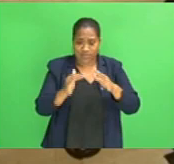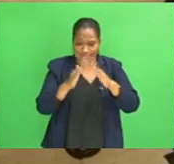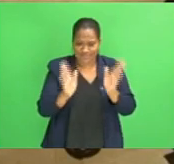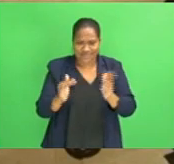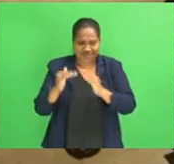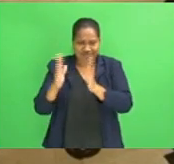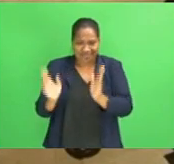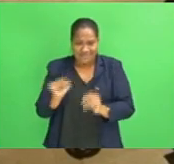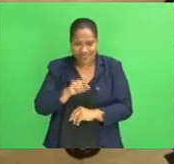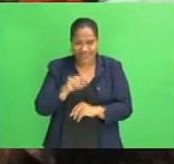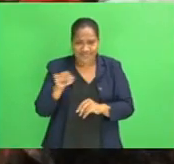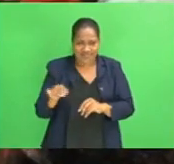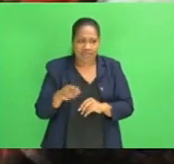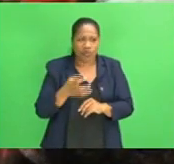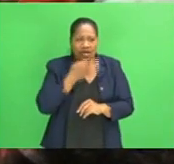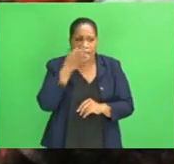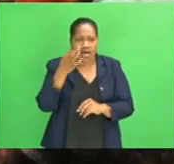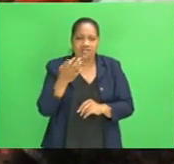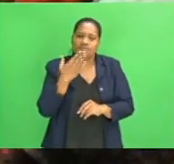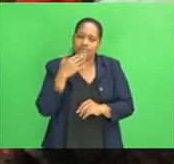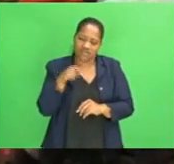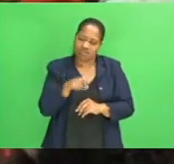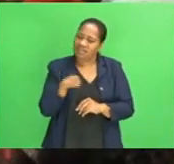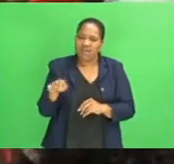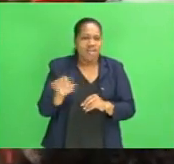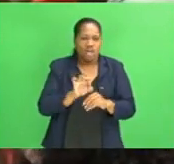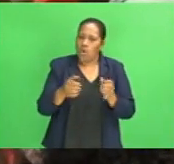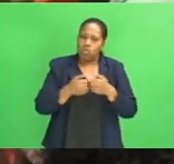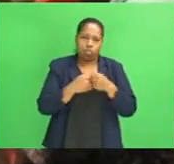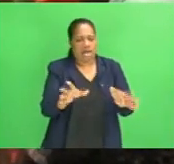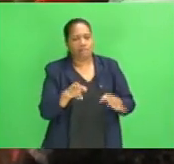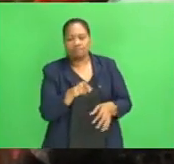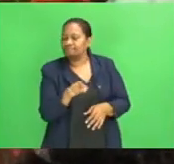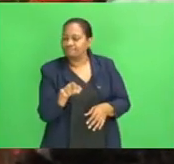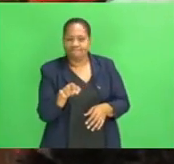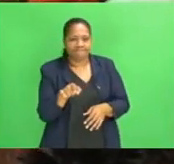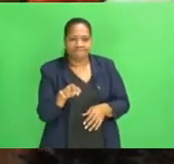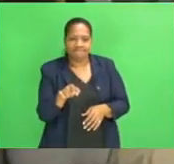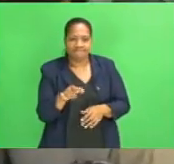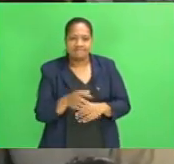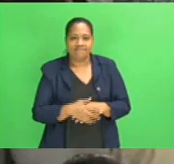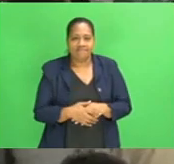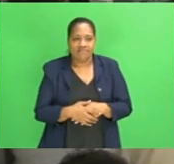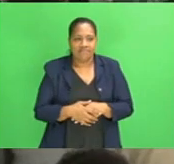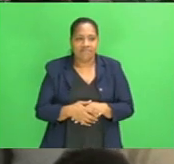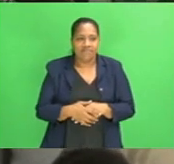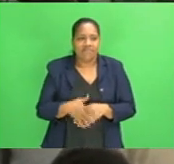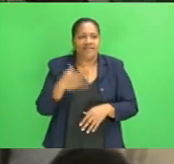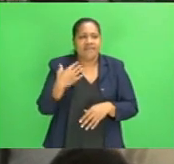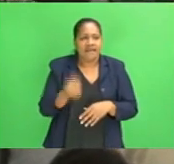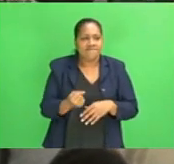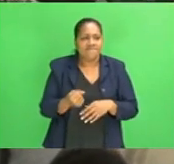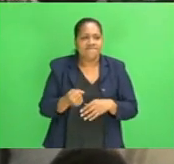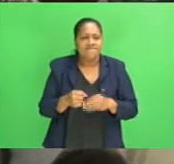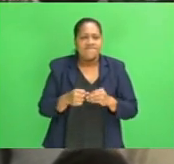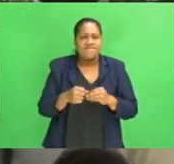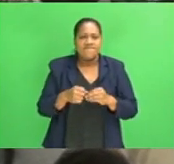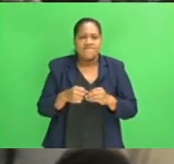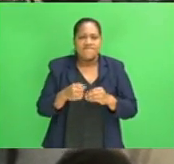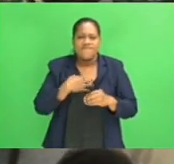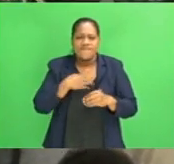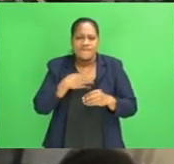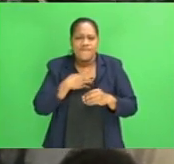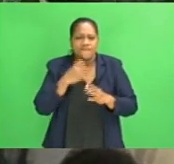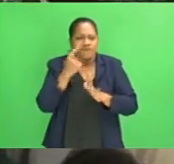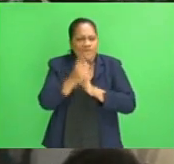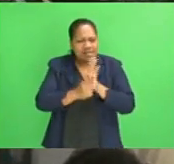not let this investment go to waste. Every extra of extra hour of quality sleep you gain